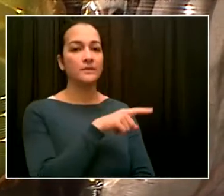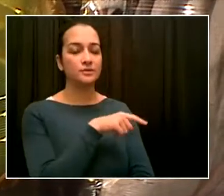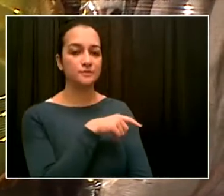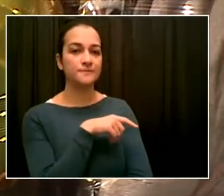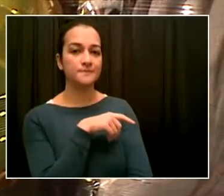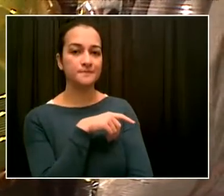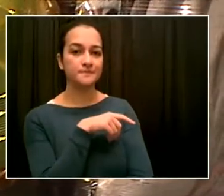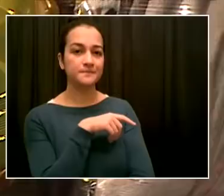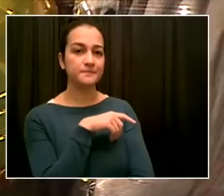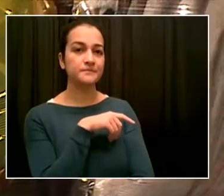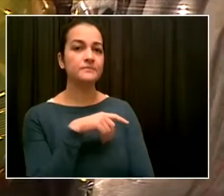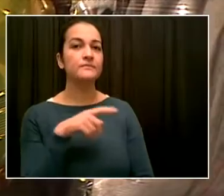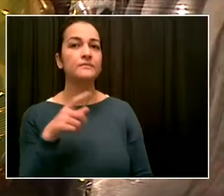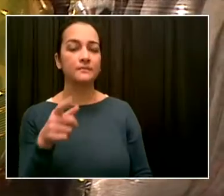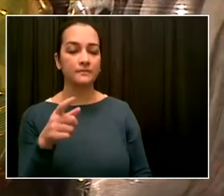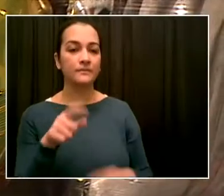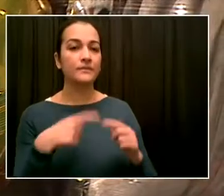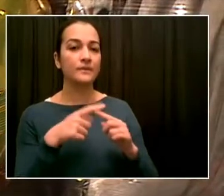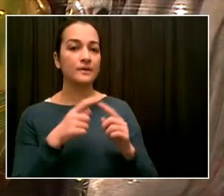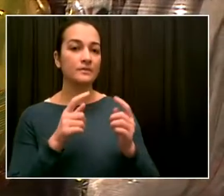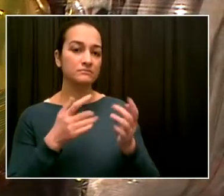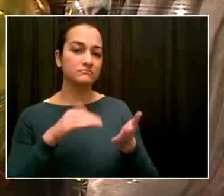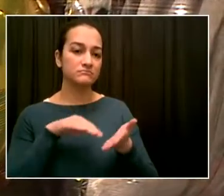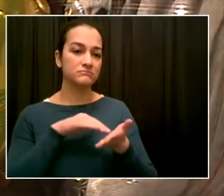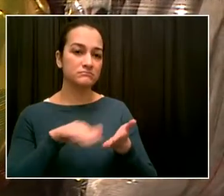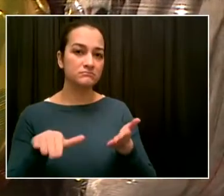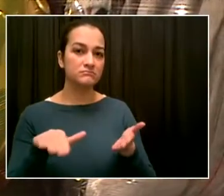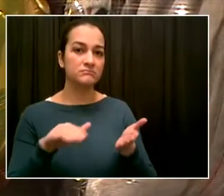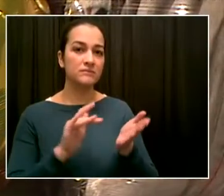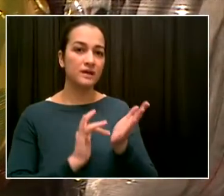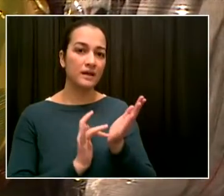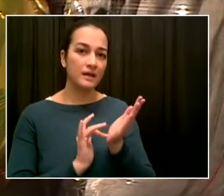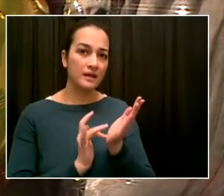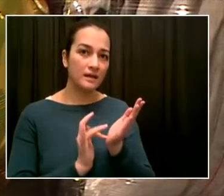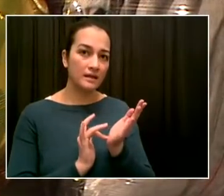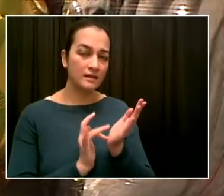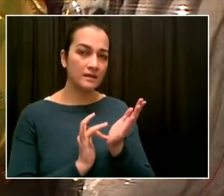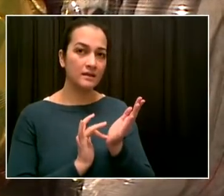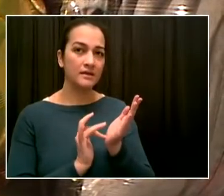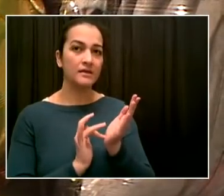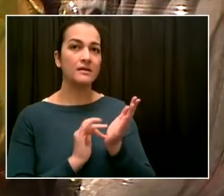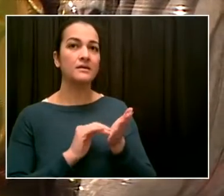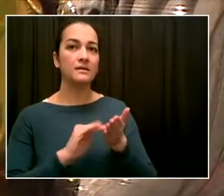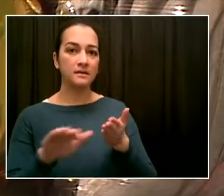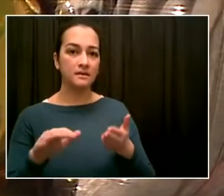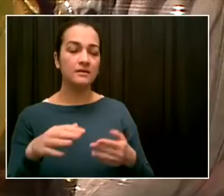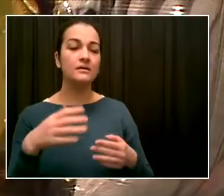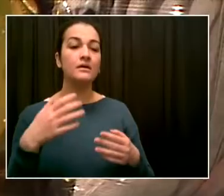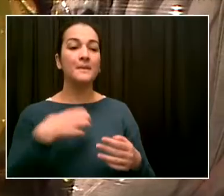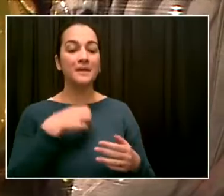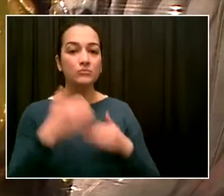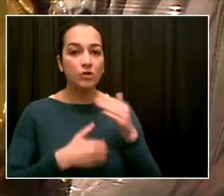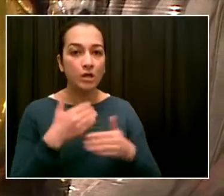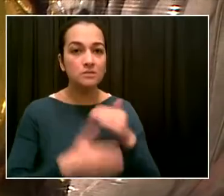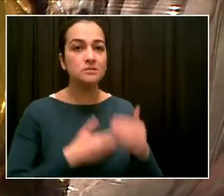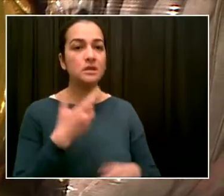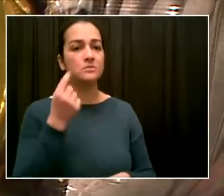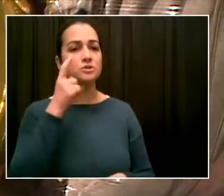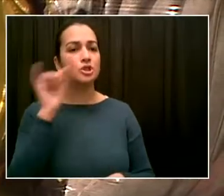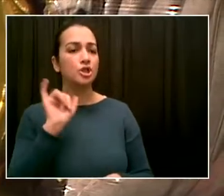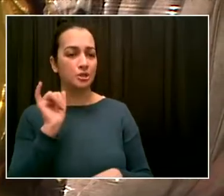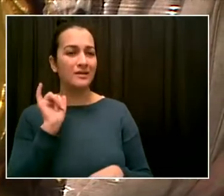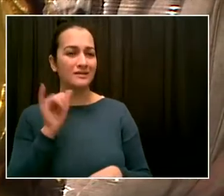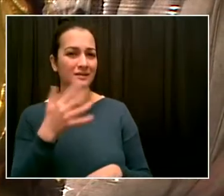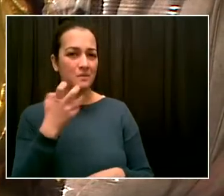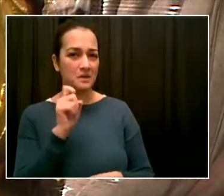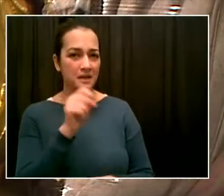been 12,000 requests. Can you just tell us? I understand there's an appeals process, but in the initial determinations, how many of those 12,000